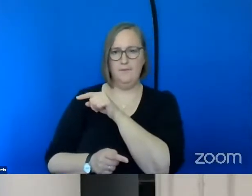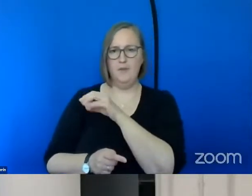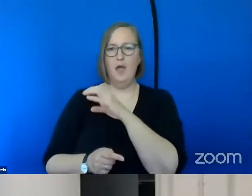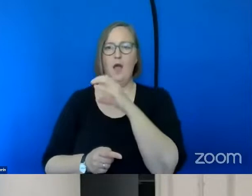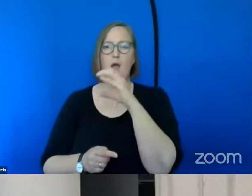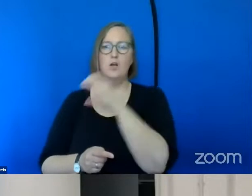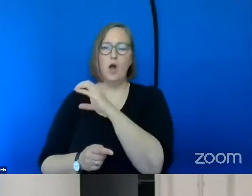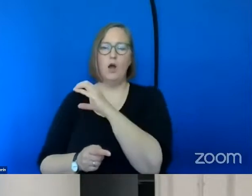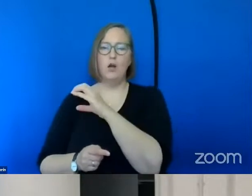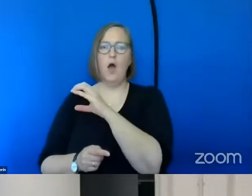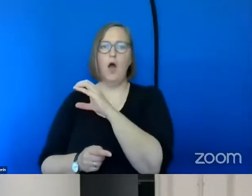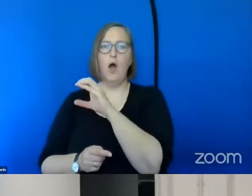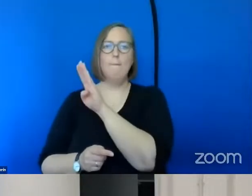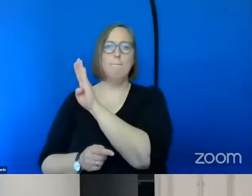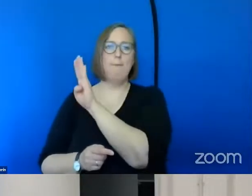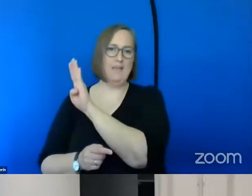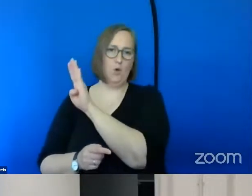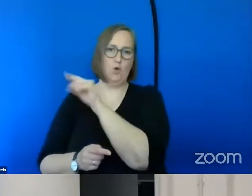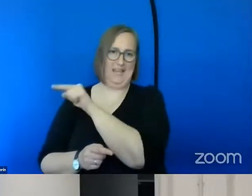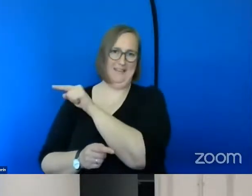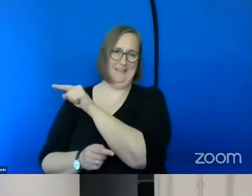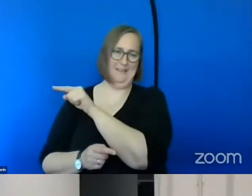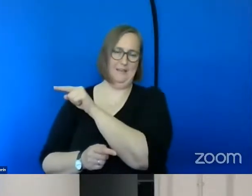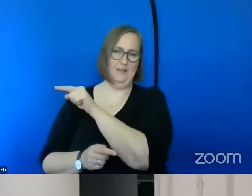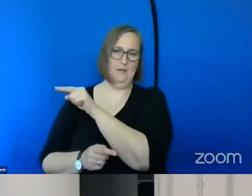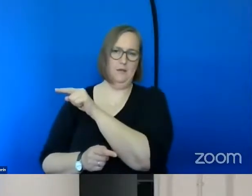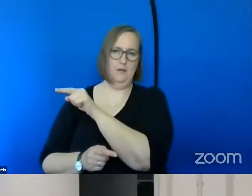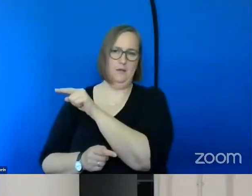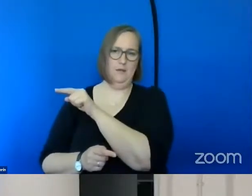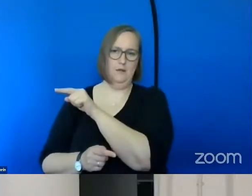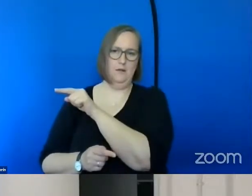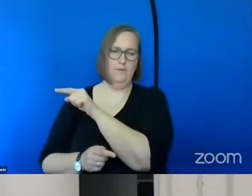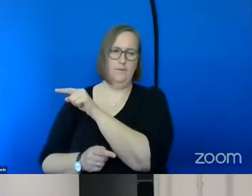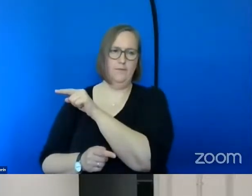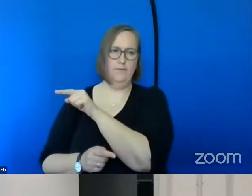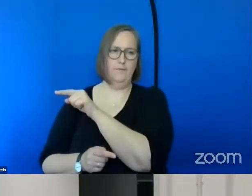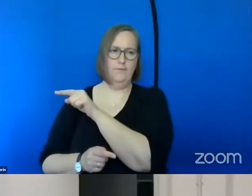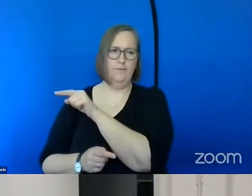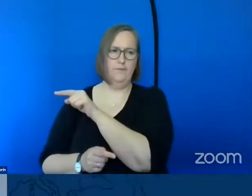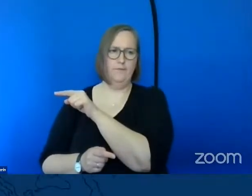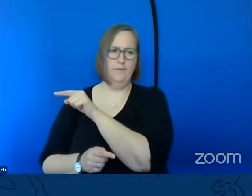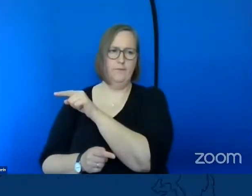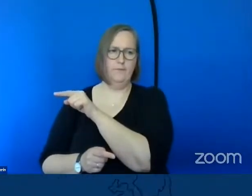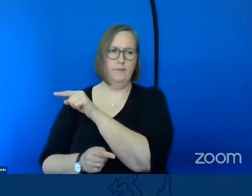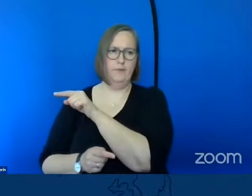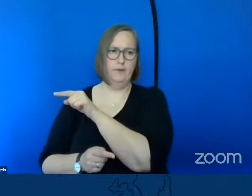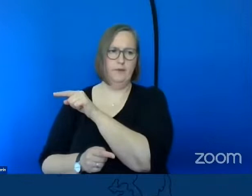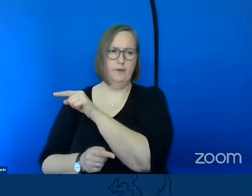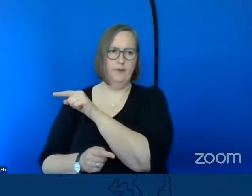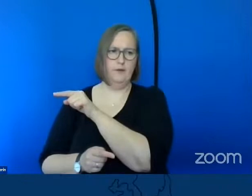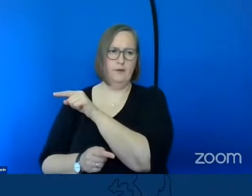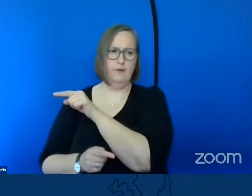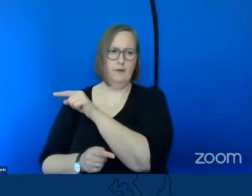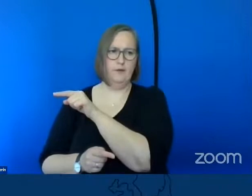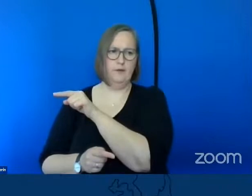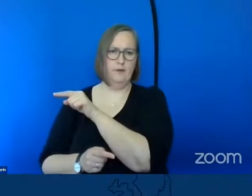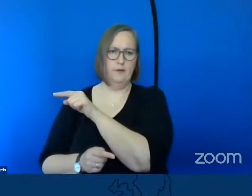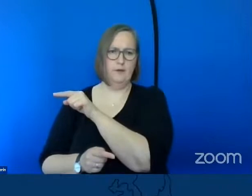are looking to make a pretty impressive debut here today. That's the